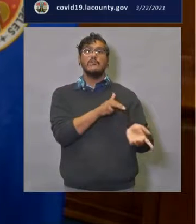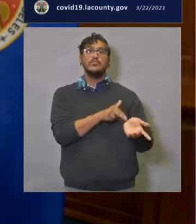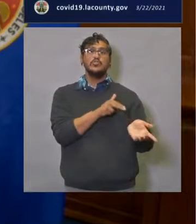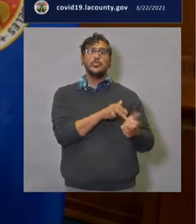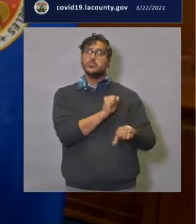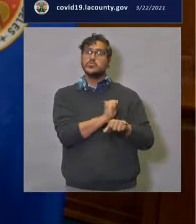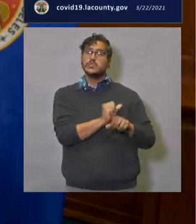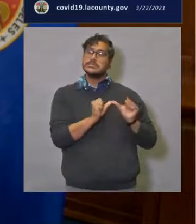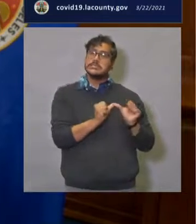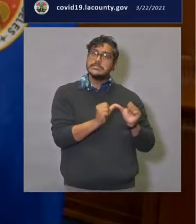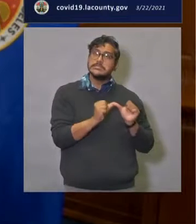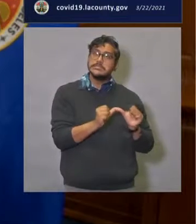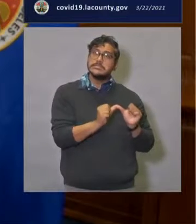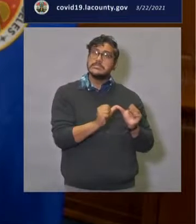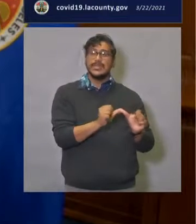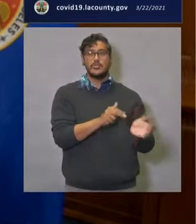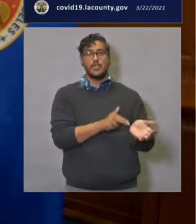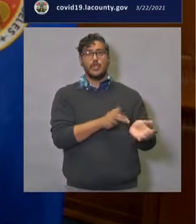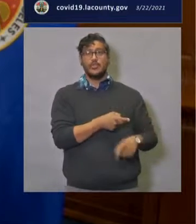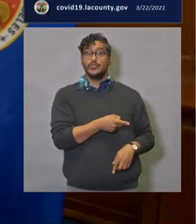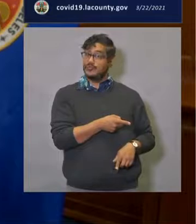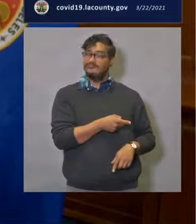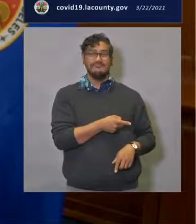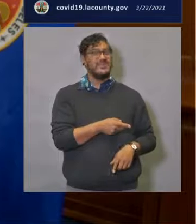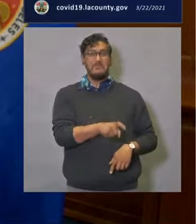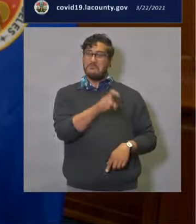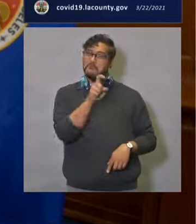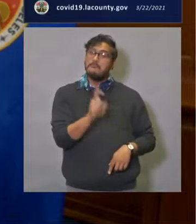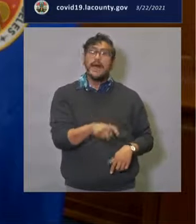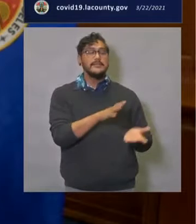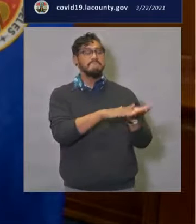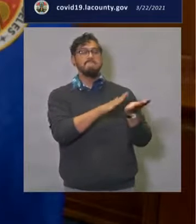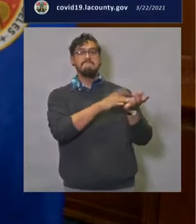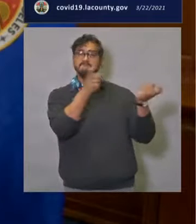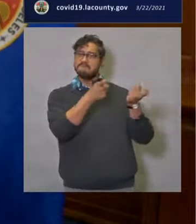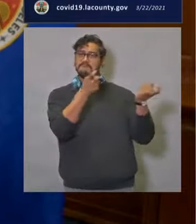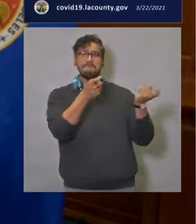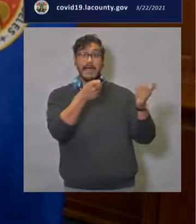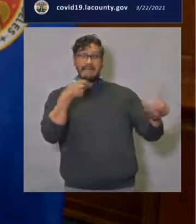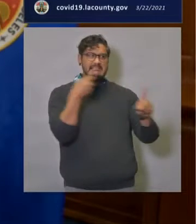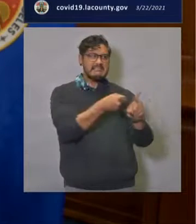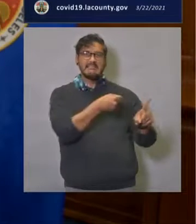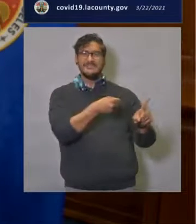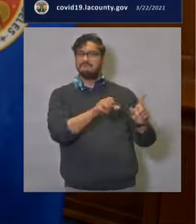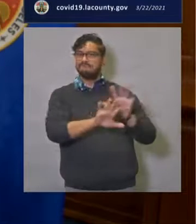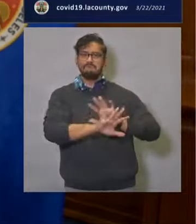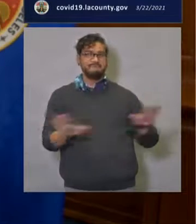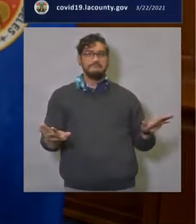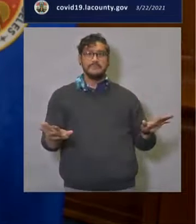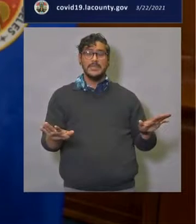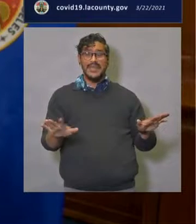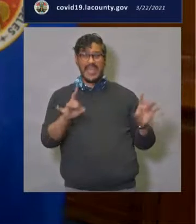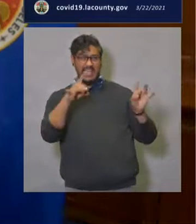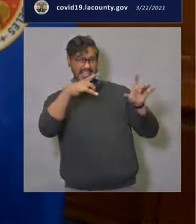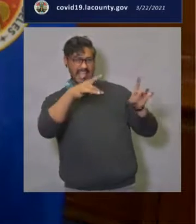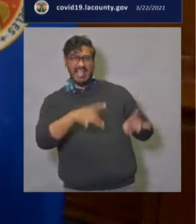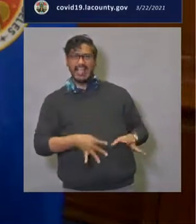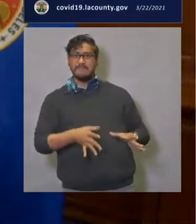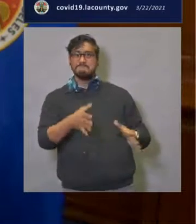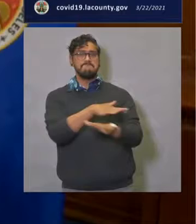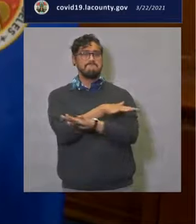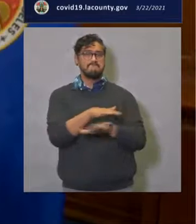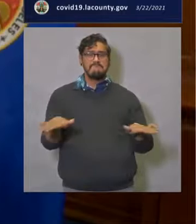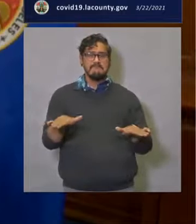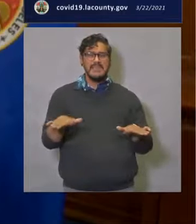API communities deserve to be celebrated and embraced and not attacked. The hate must stop, the vandalism, the